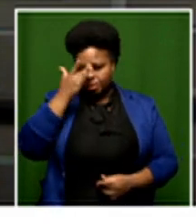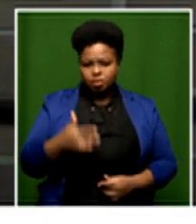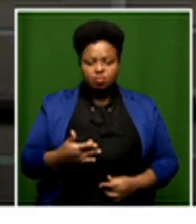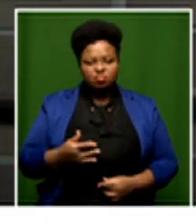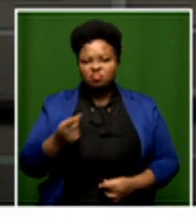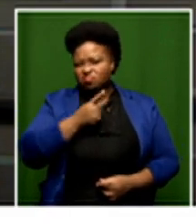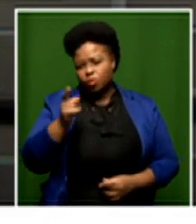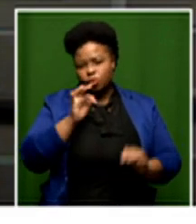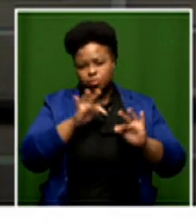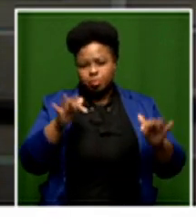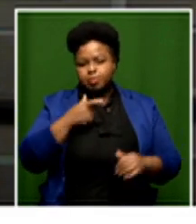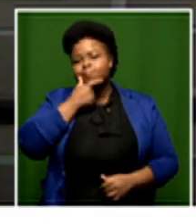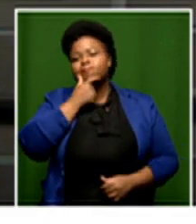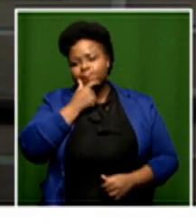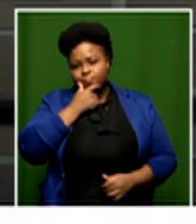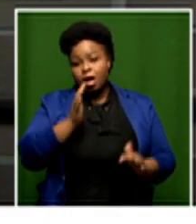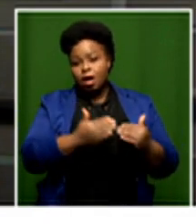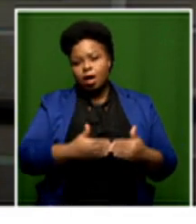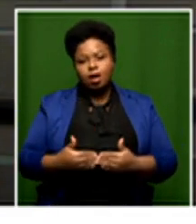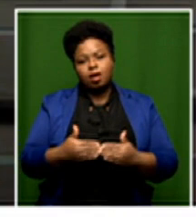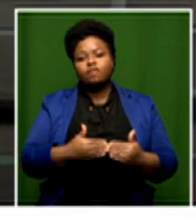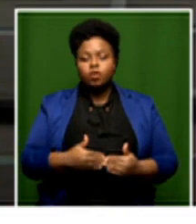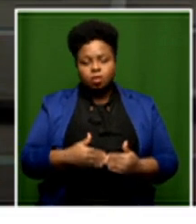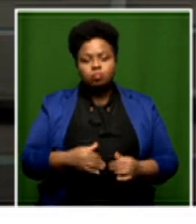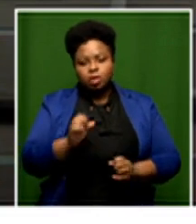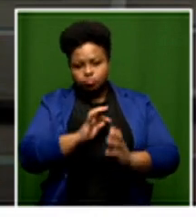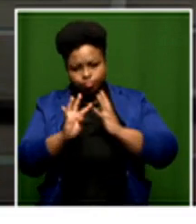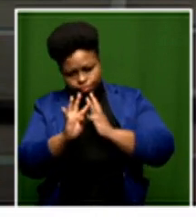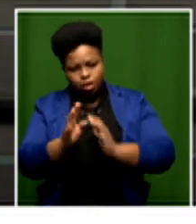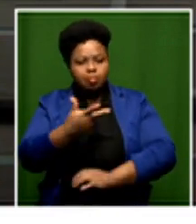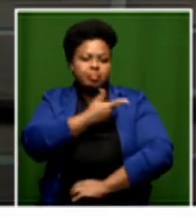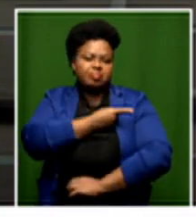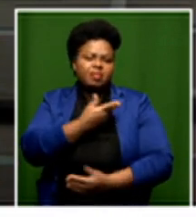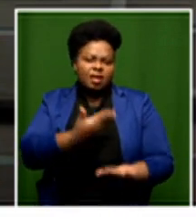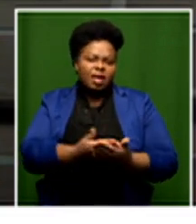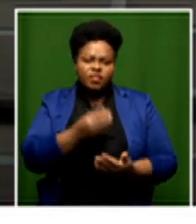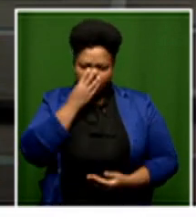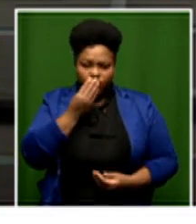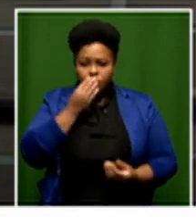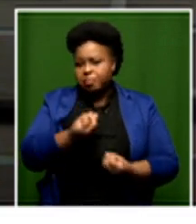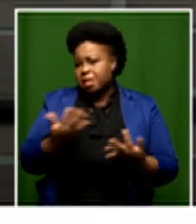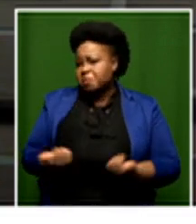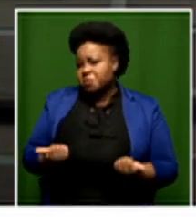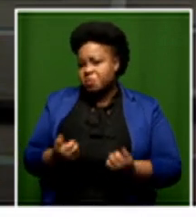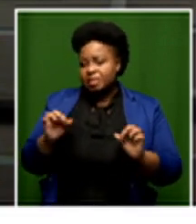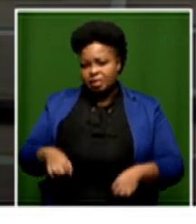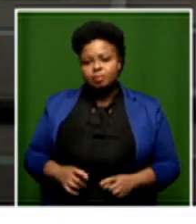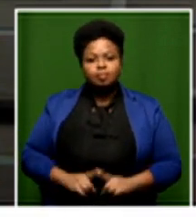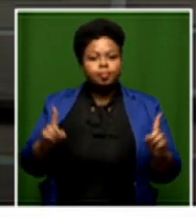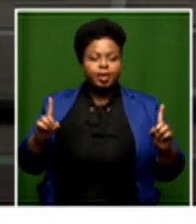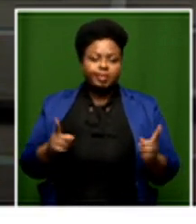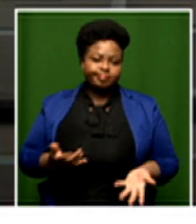those people that need to think very carefully and try and get vaccinated. Many people will already be vaccinated. And unfortunately